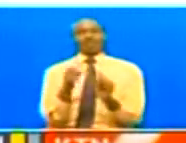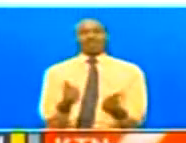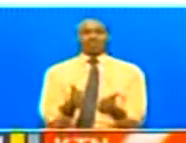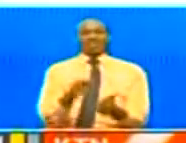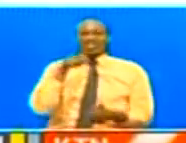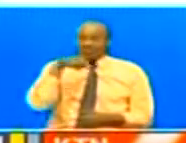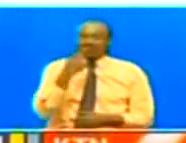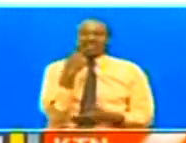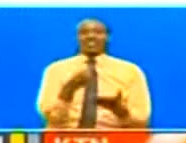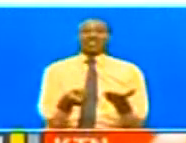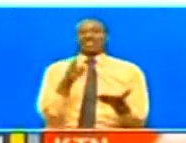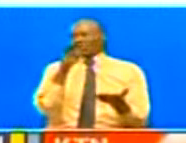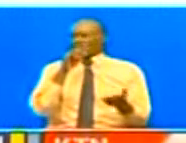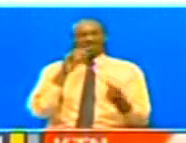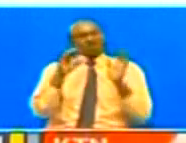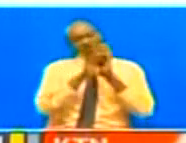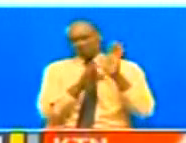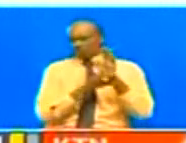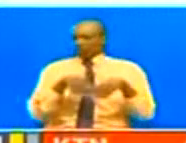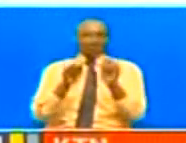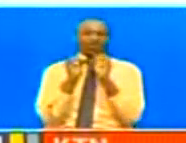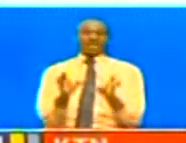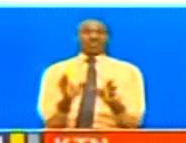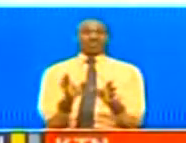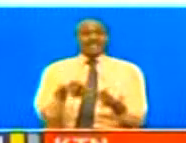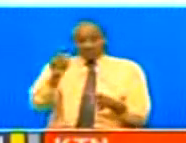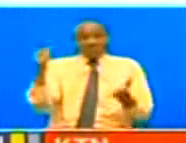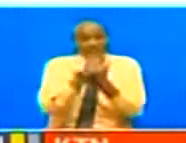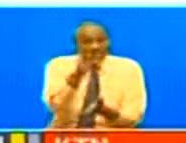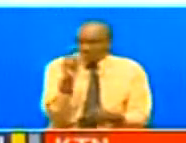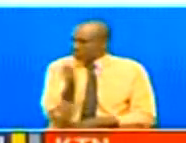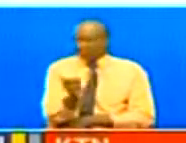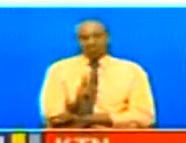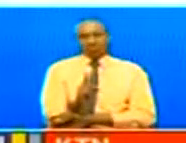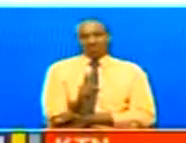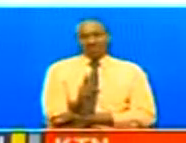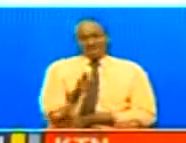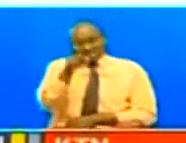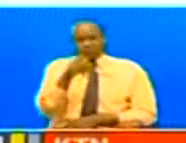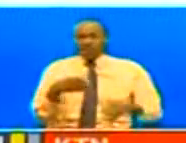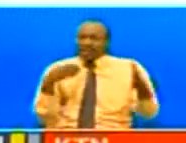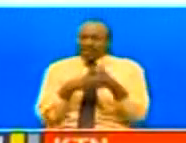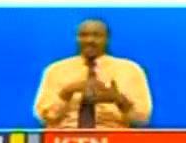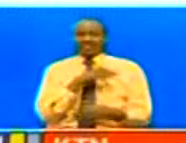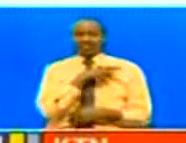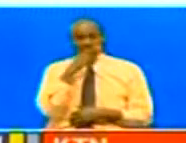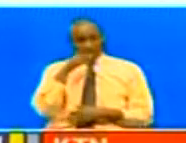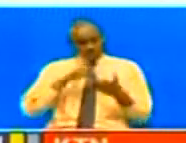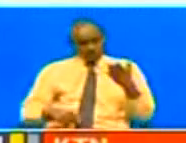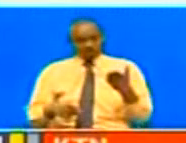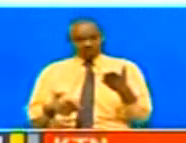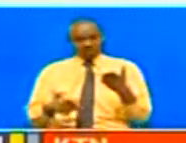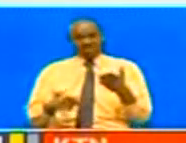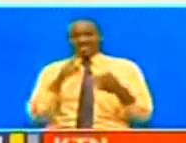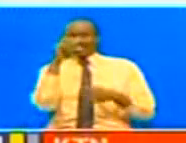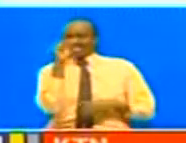That is what you are saying is not constitutional. It goes against the spirit of what creates